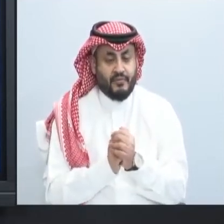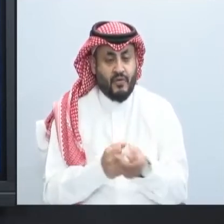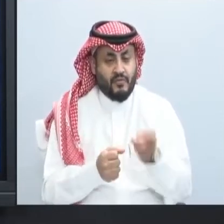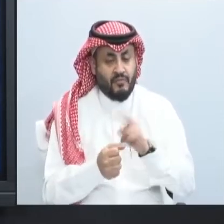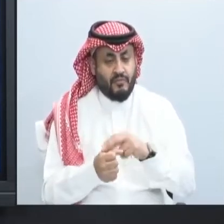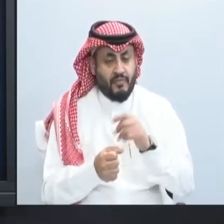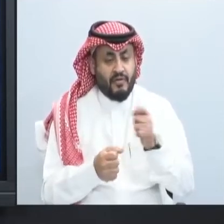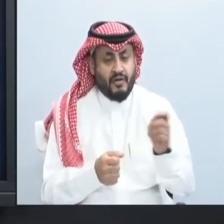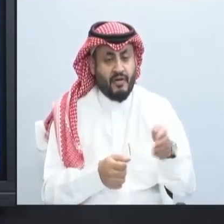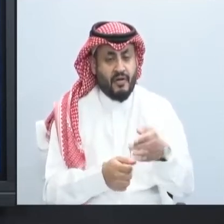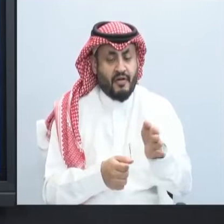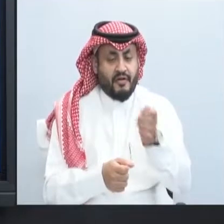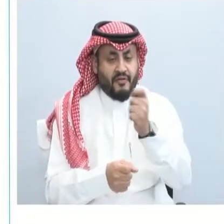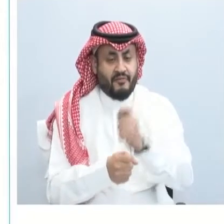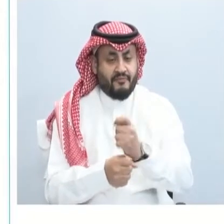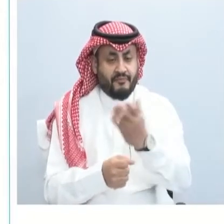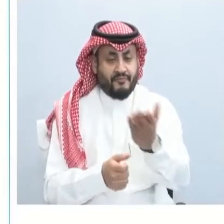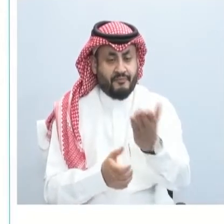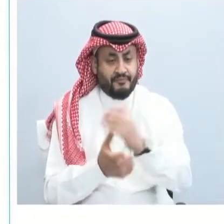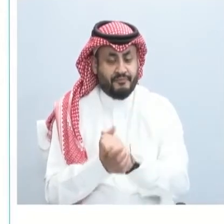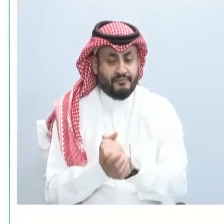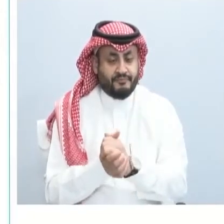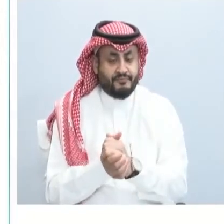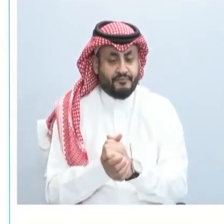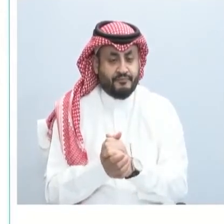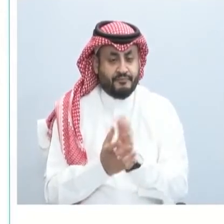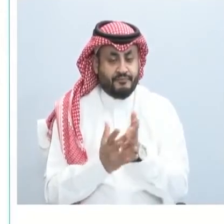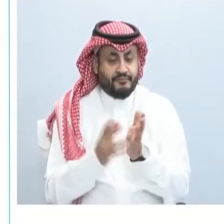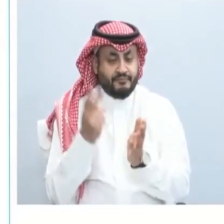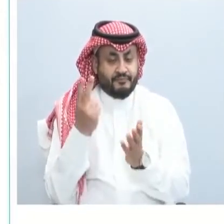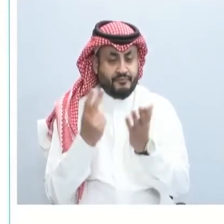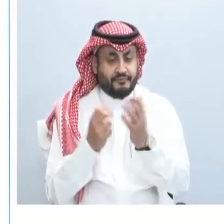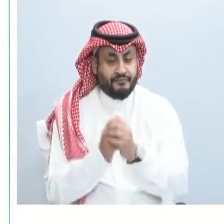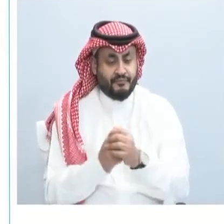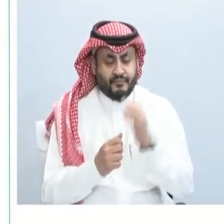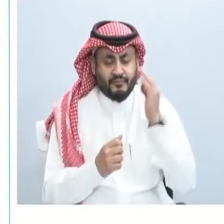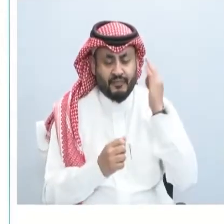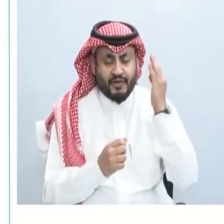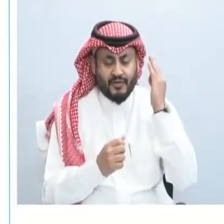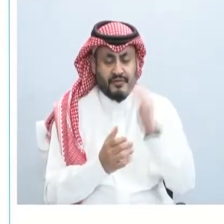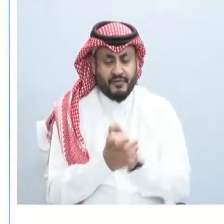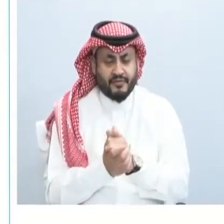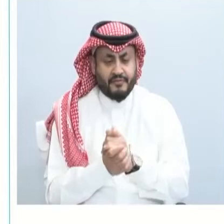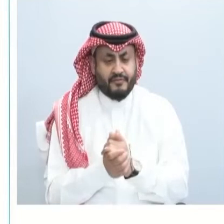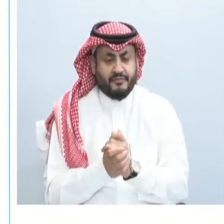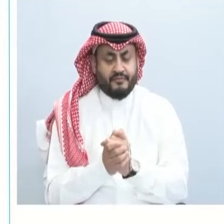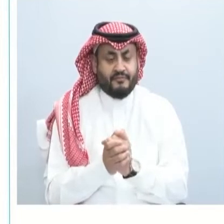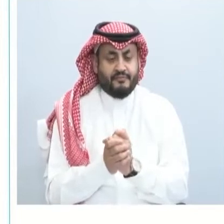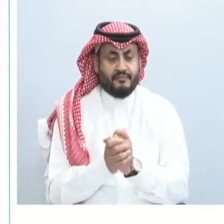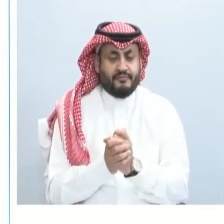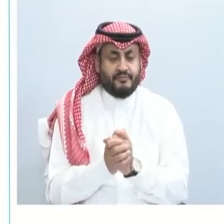verbs. So here we go, here we have the second part. Let's listen to it and then we